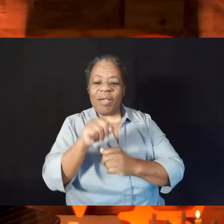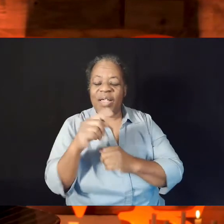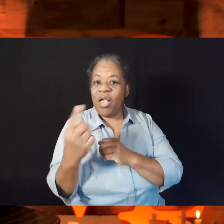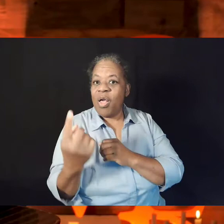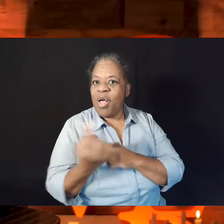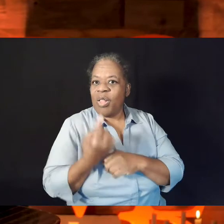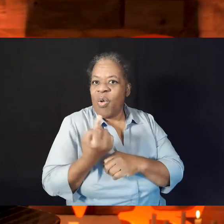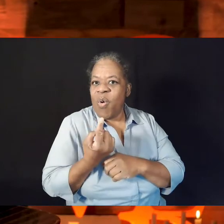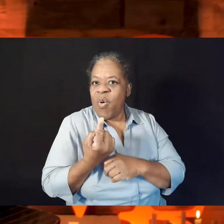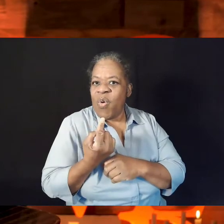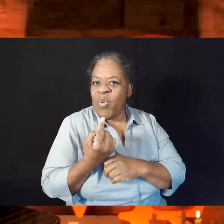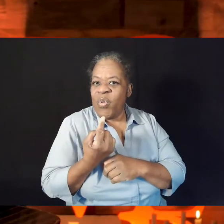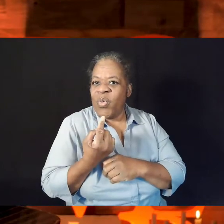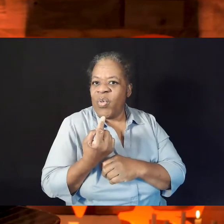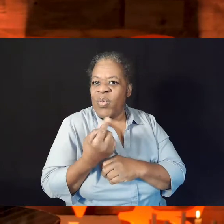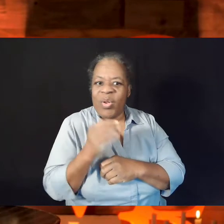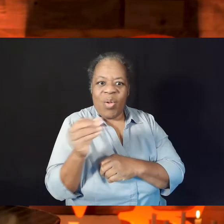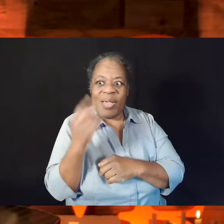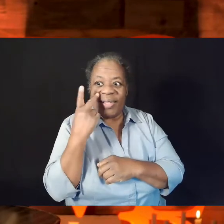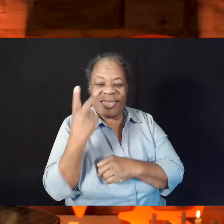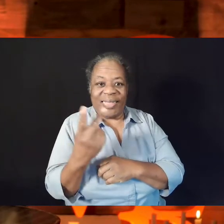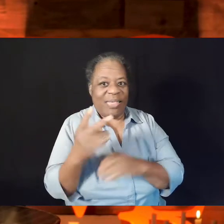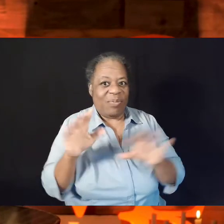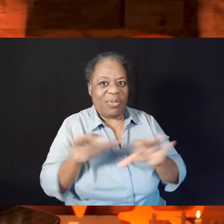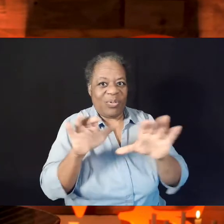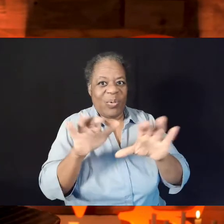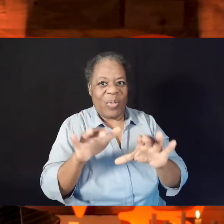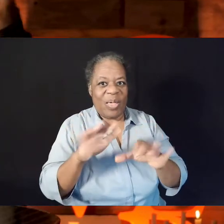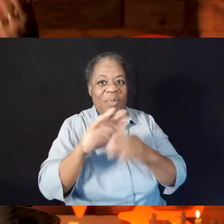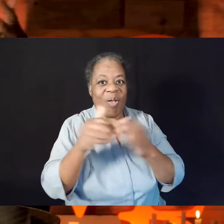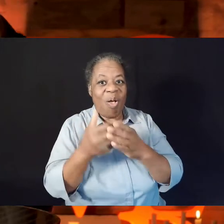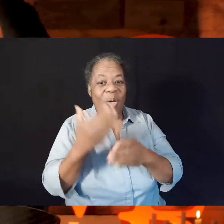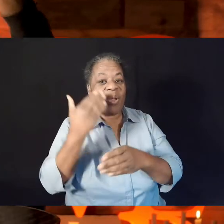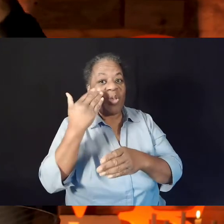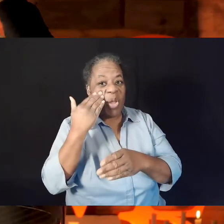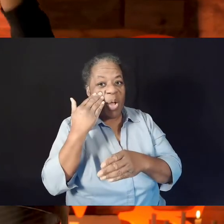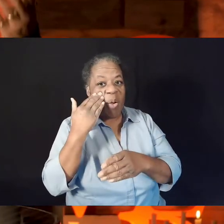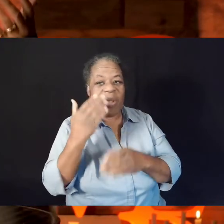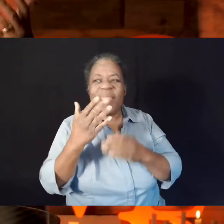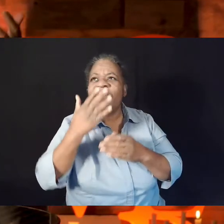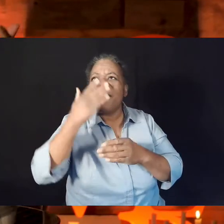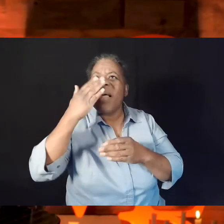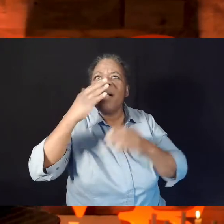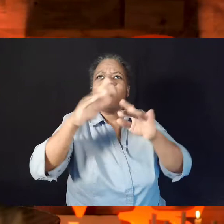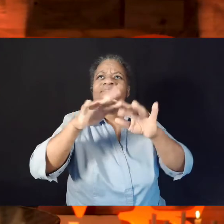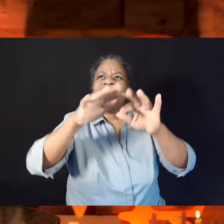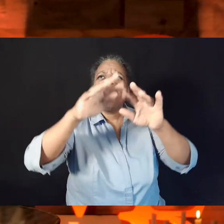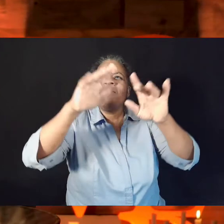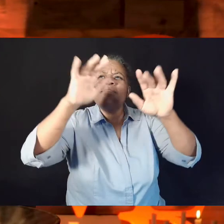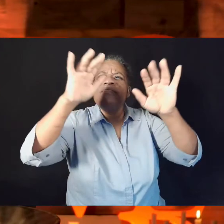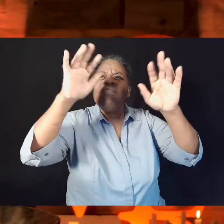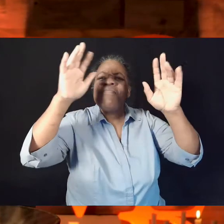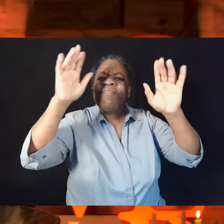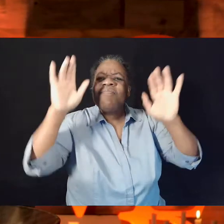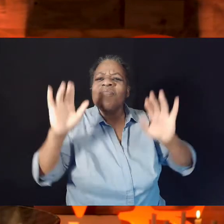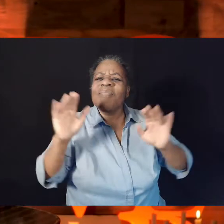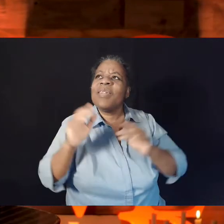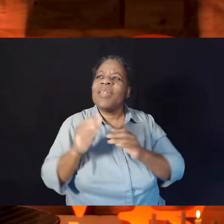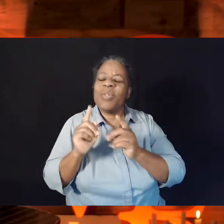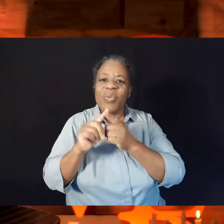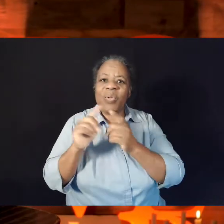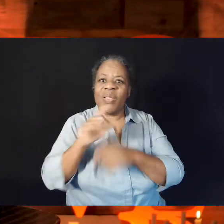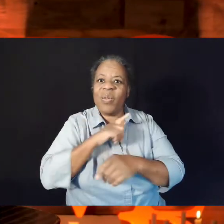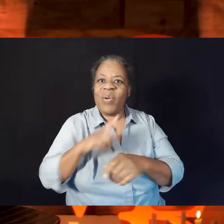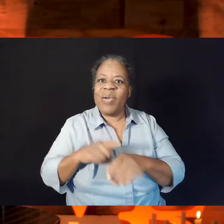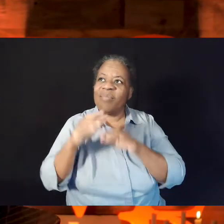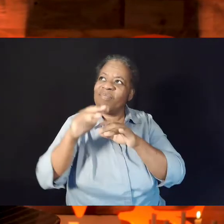doing, but everyone would know if he was doing his job right when they smelled the aroma drifting upward to the Lord. But